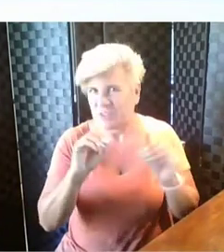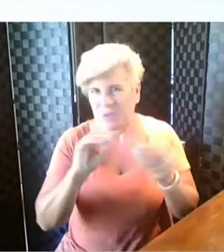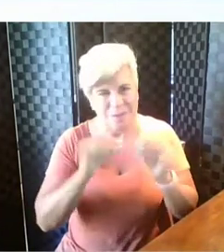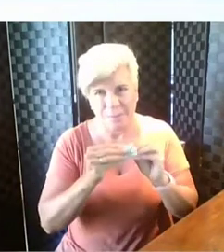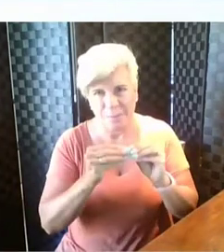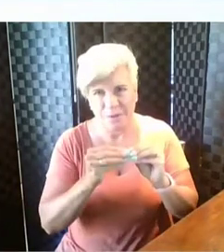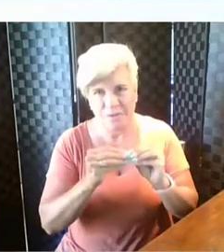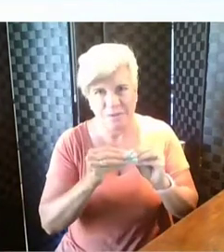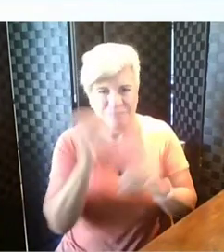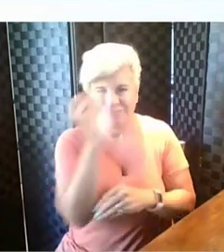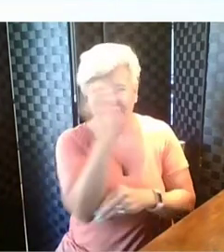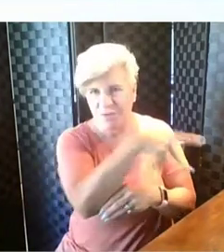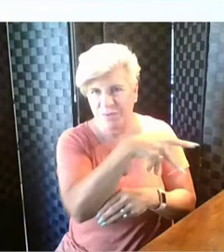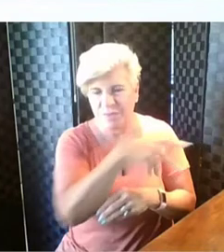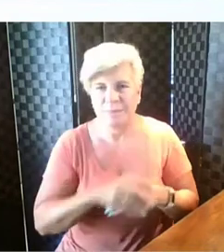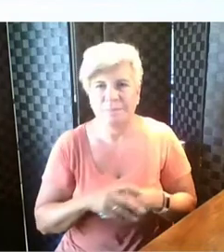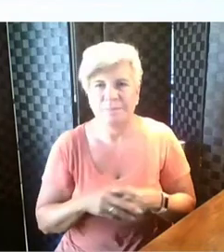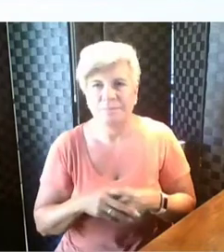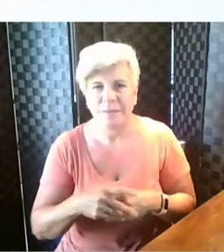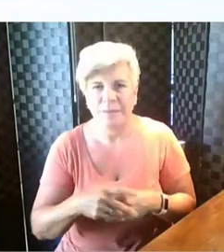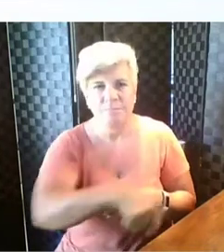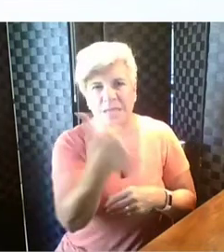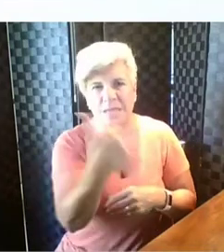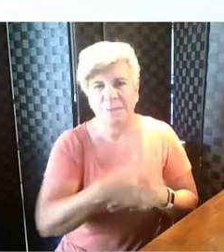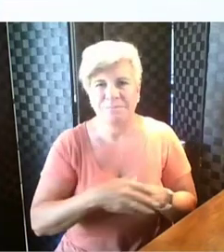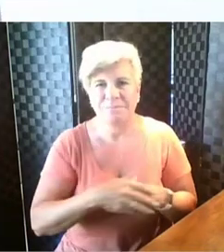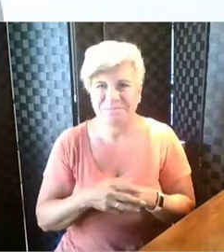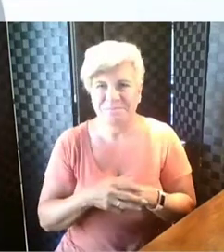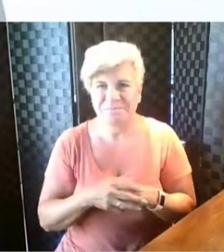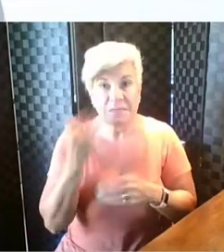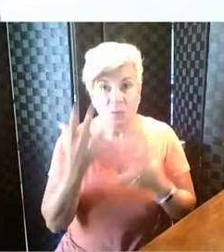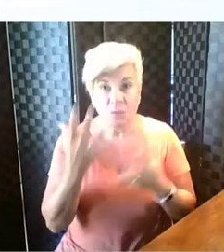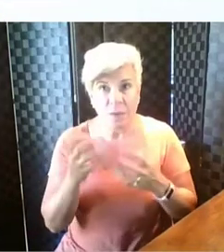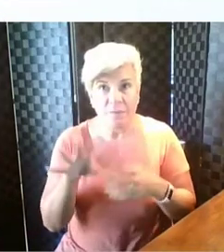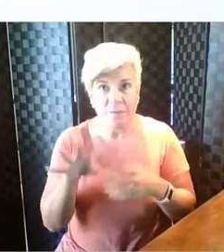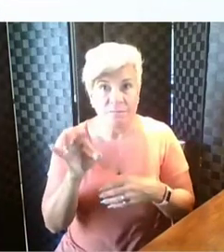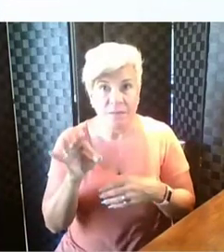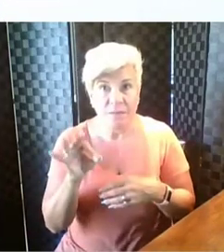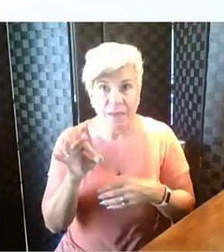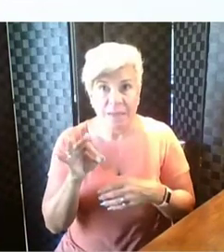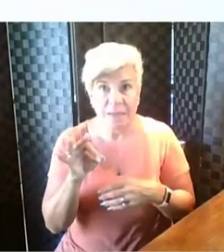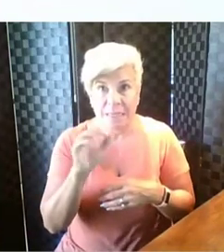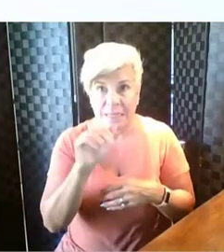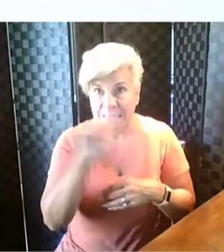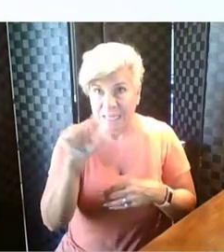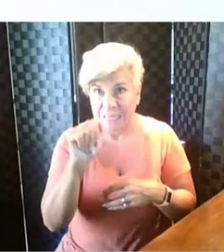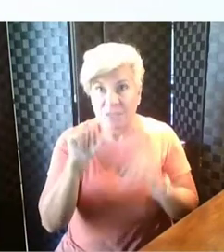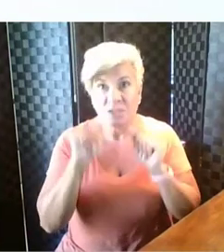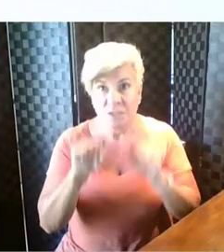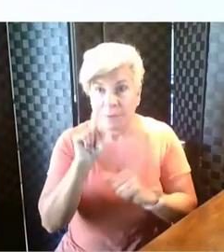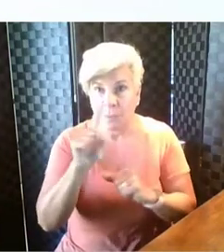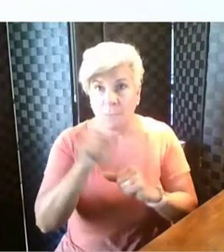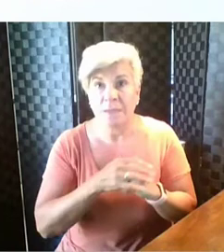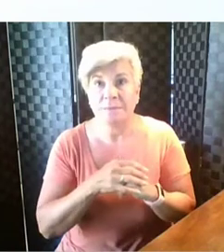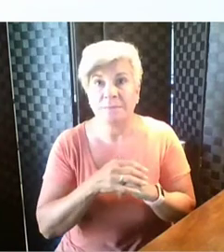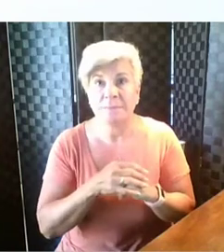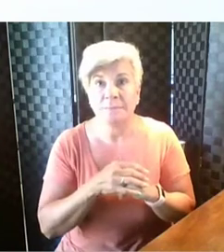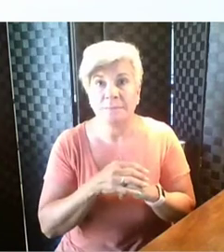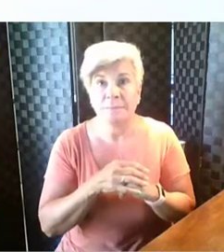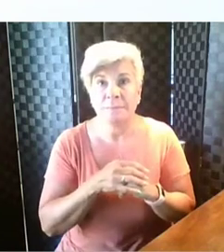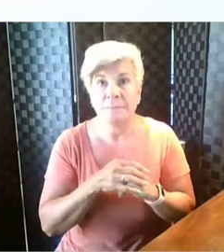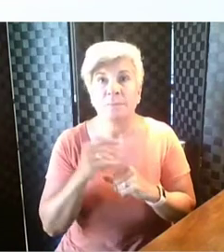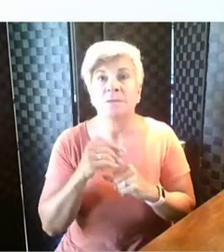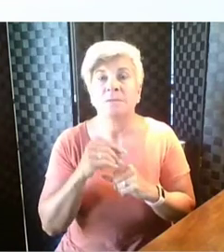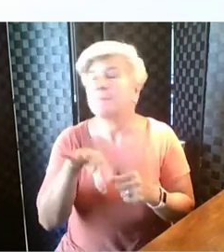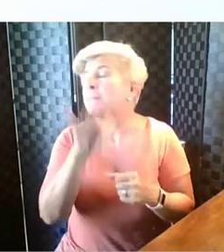them, so we're going to just leave them out. If you want to, you can find an ace, and that can be your 1. So what I'm going to do is I'm just